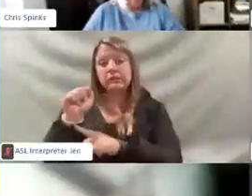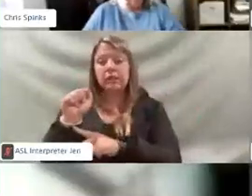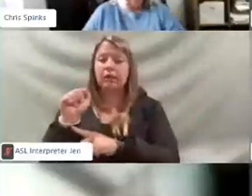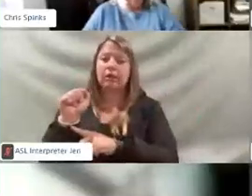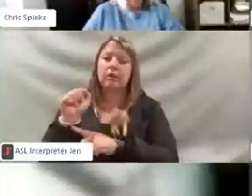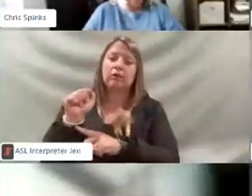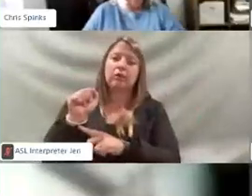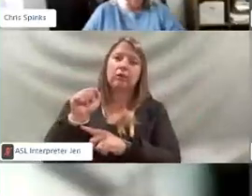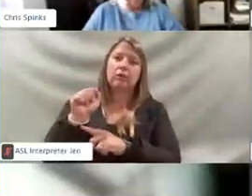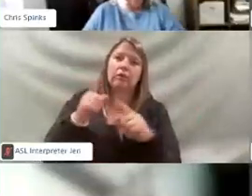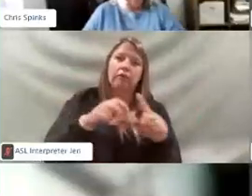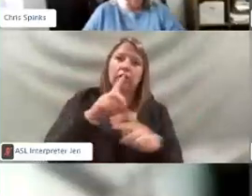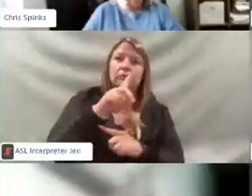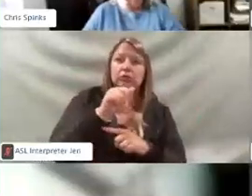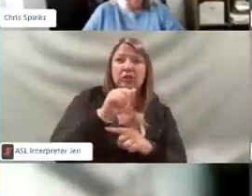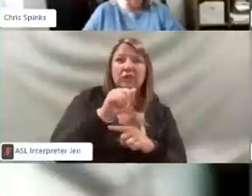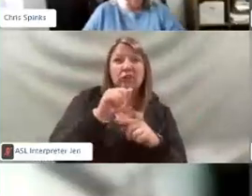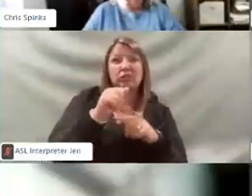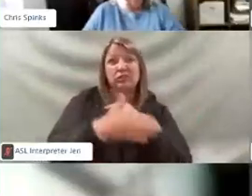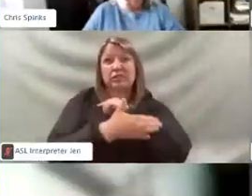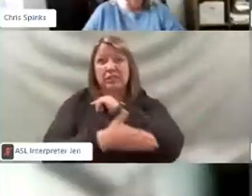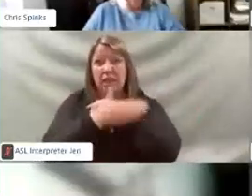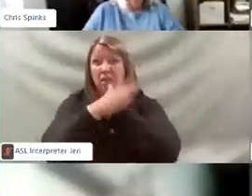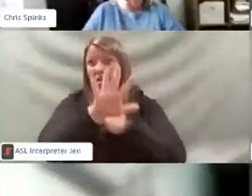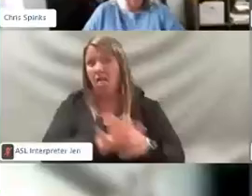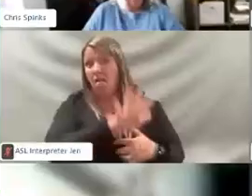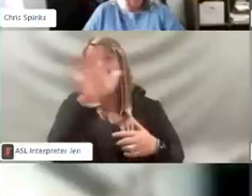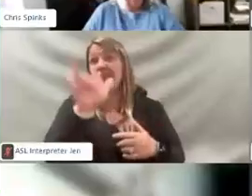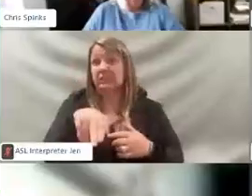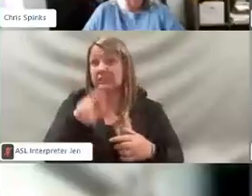from diverse counties all across the state of Indiana,